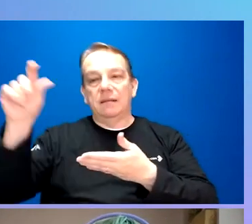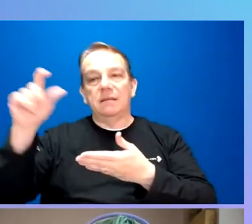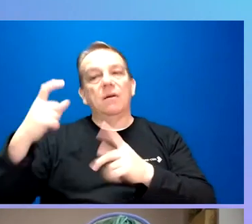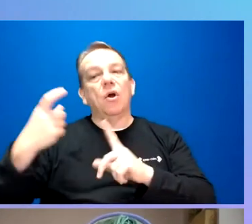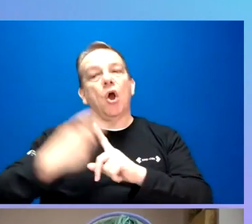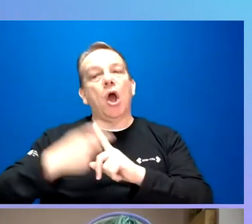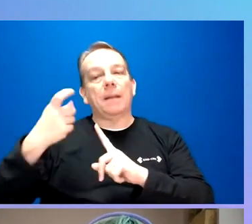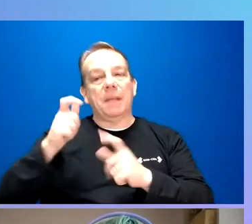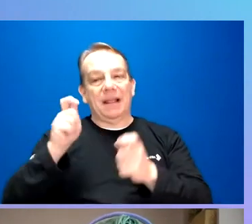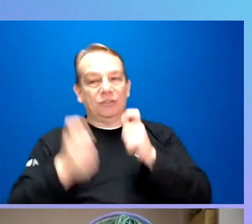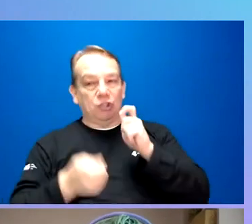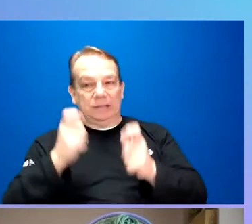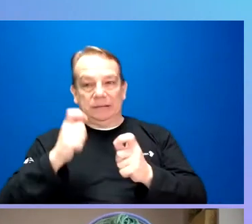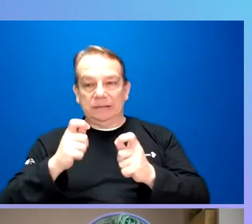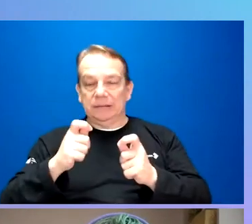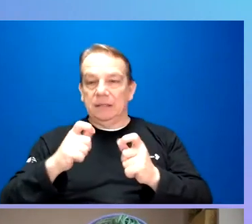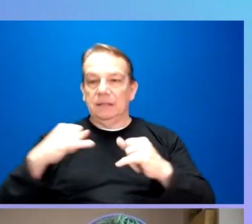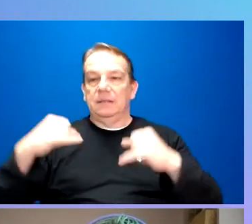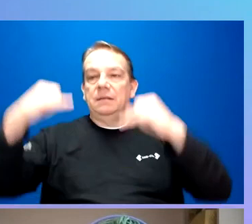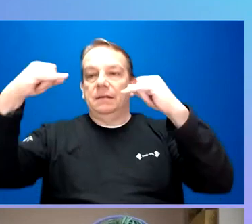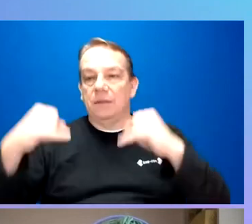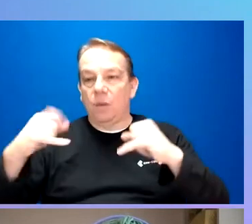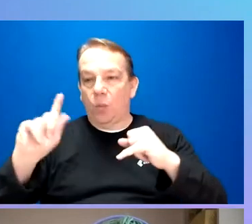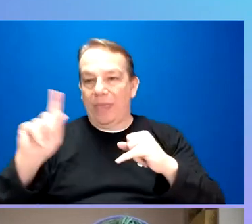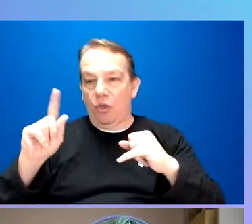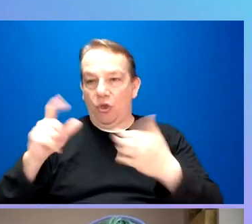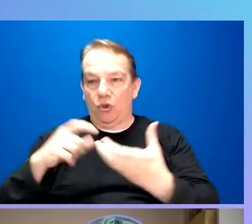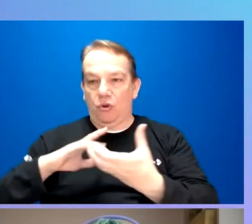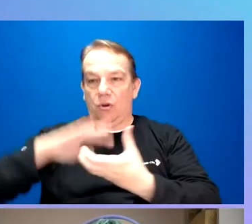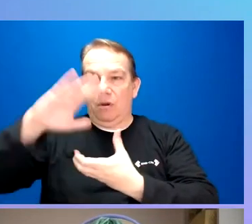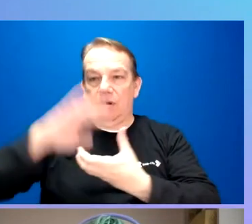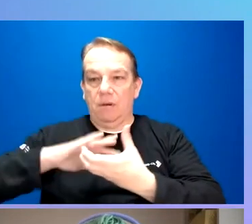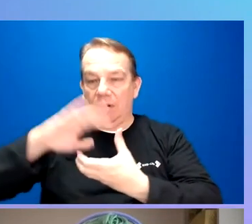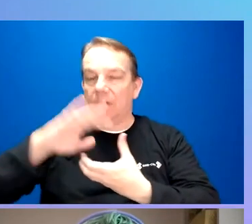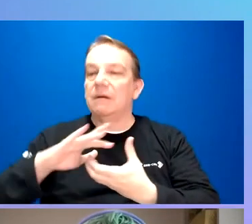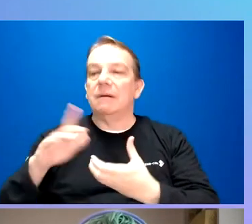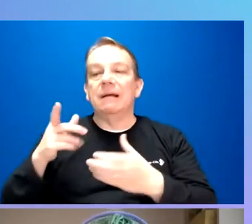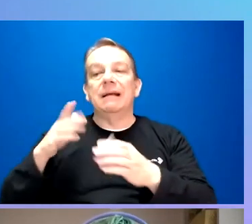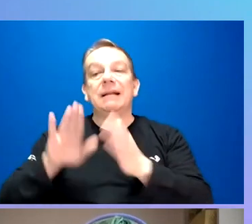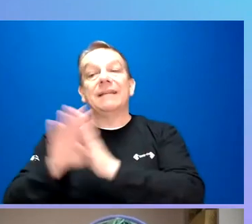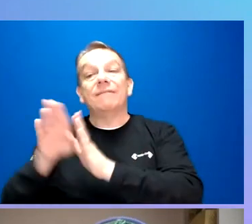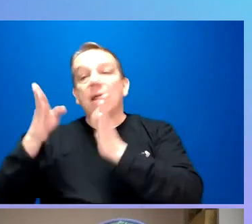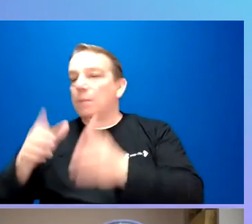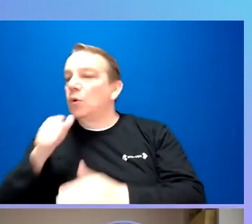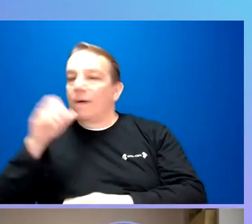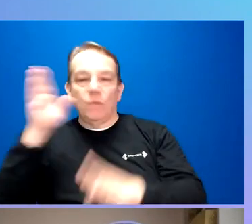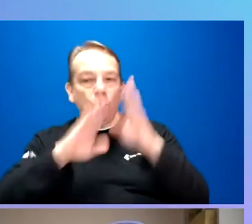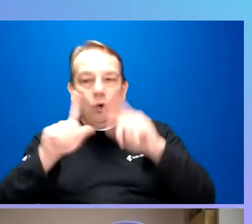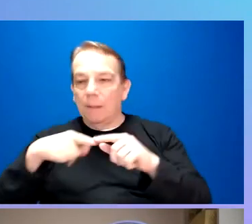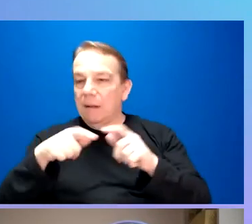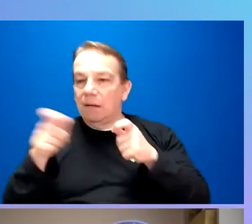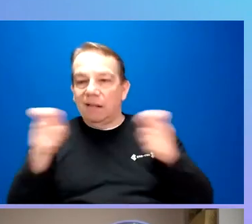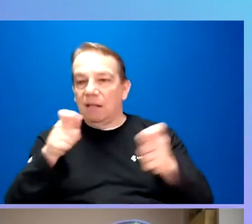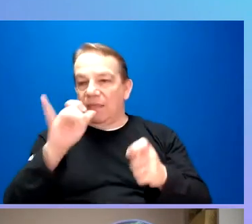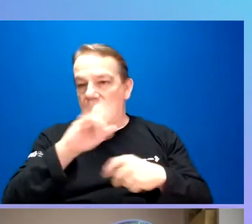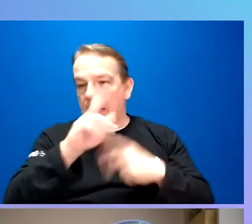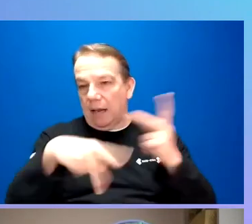automatically adjusting the bounds of the focus indicator so that developers don't need to worry about managing that.